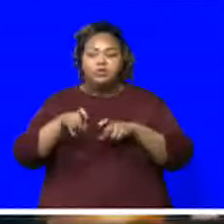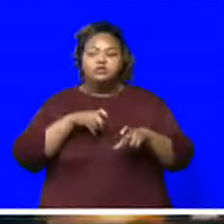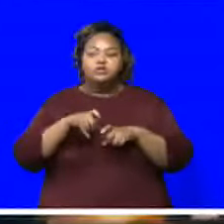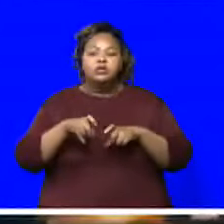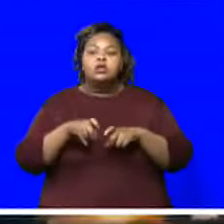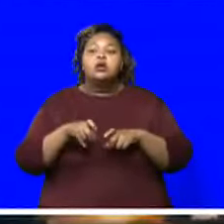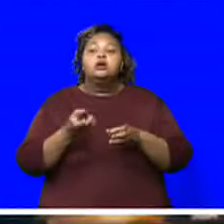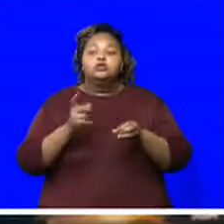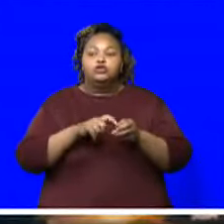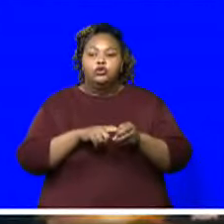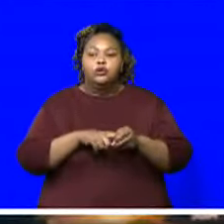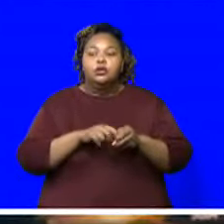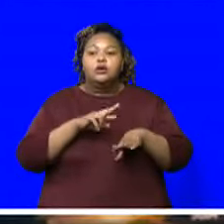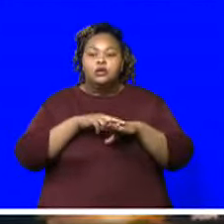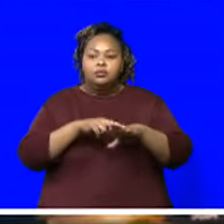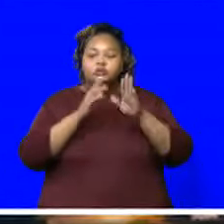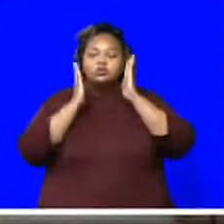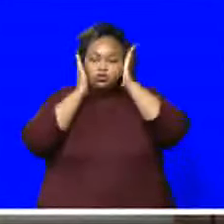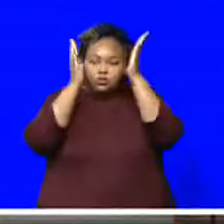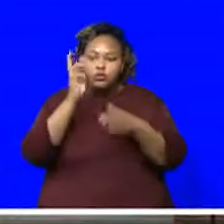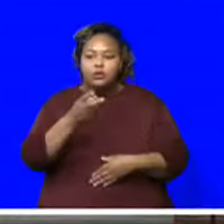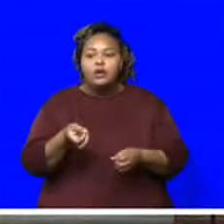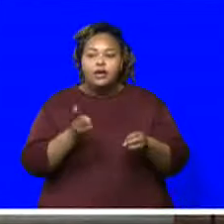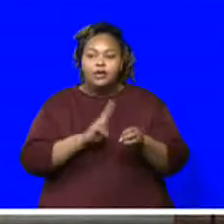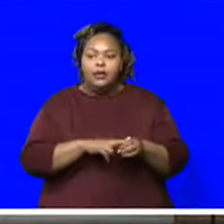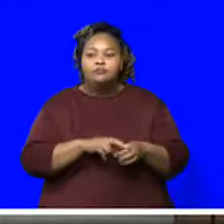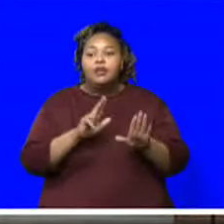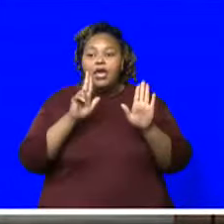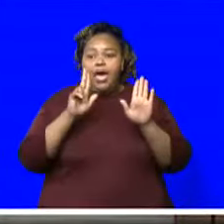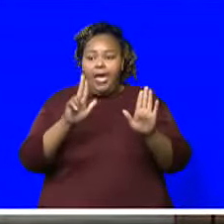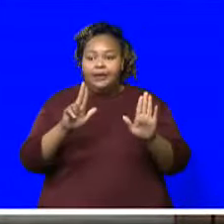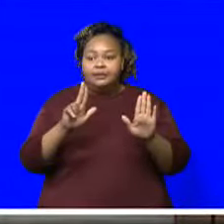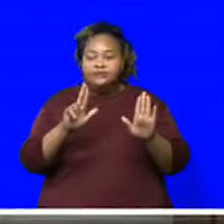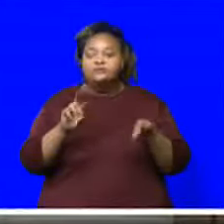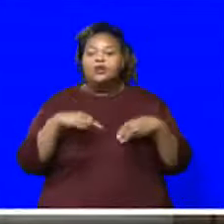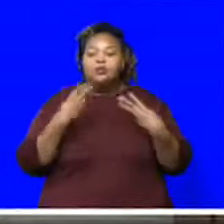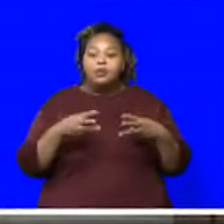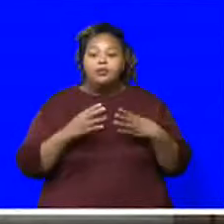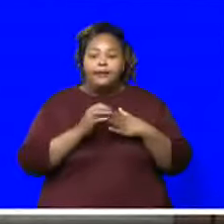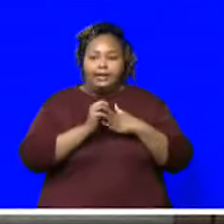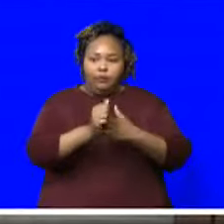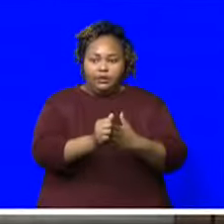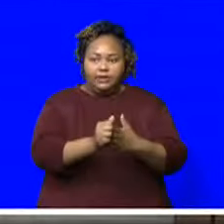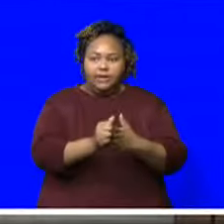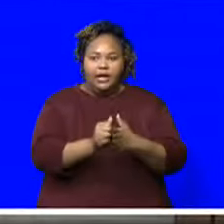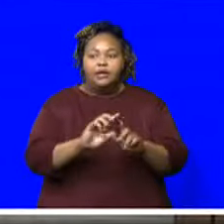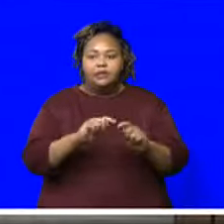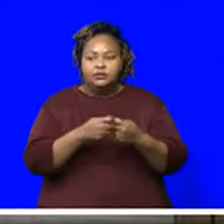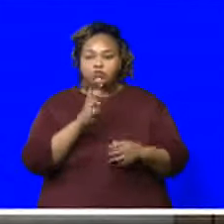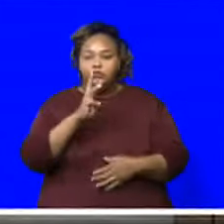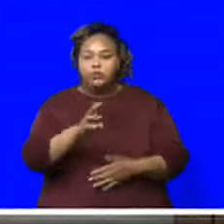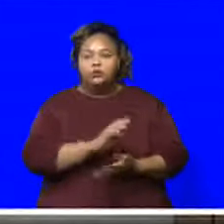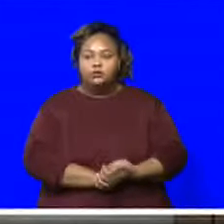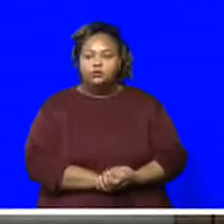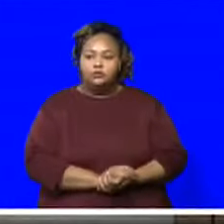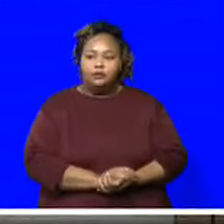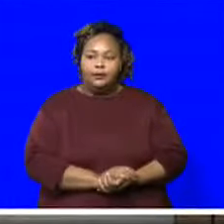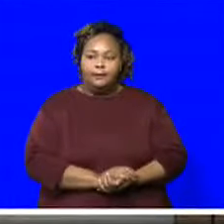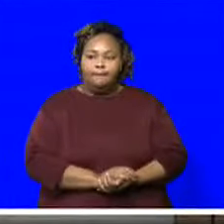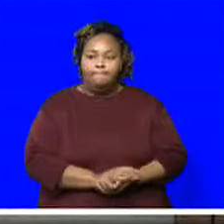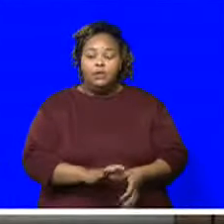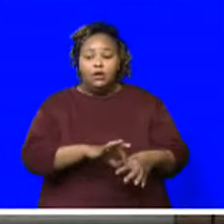been budgeted for the delegation. The Eswatini Olympic and Commonwealth Games Association announced 20 members that